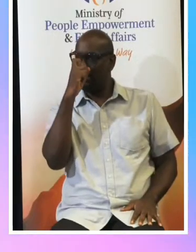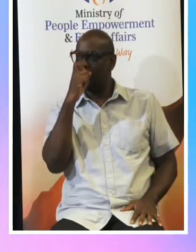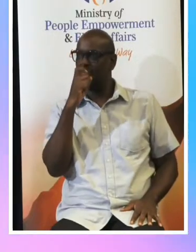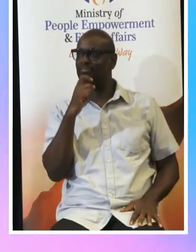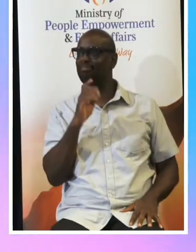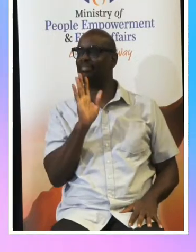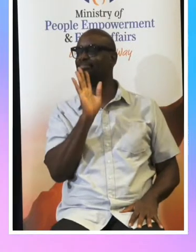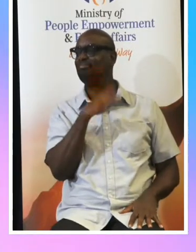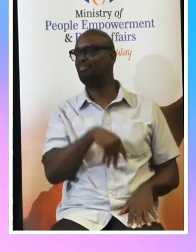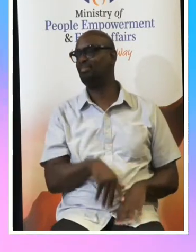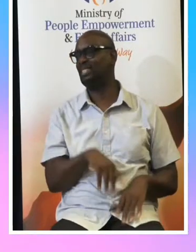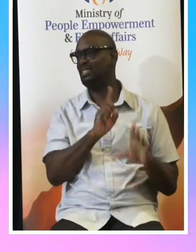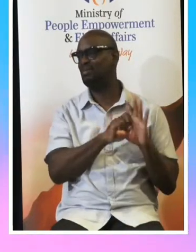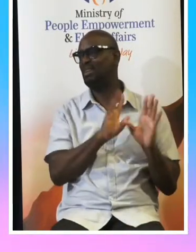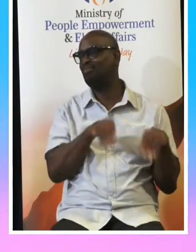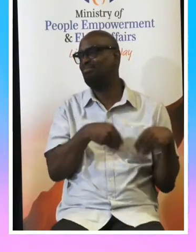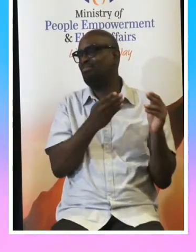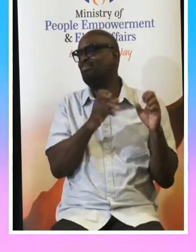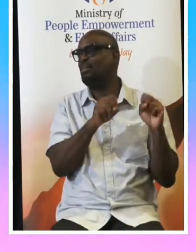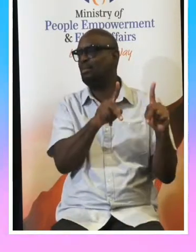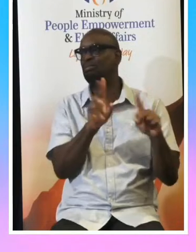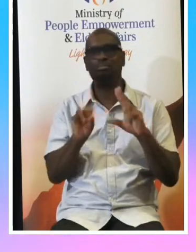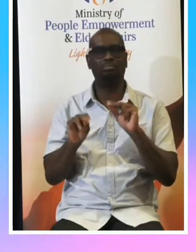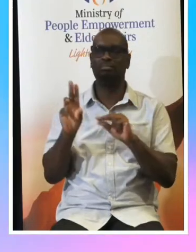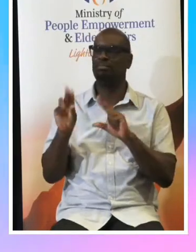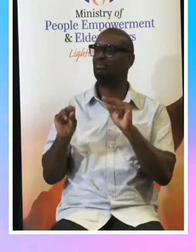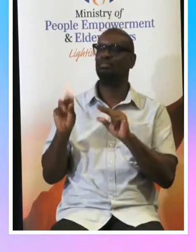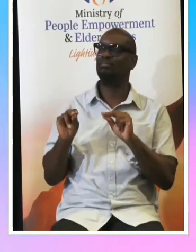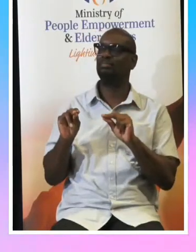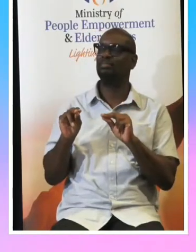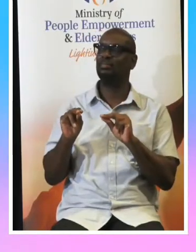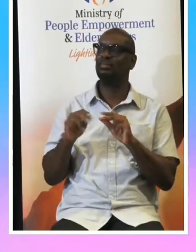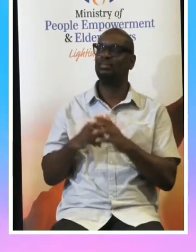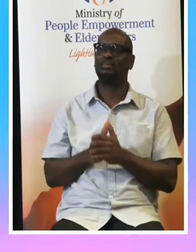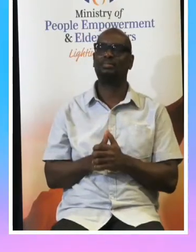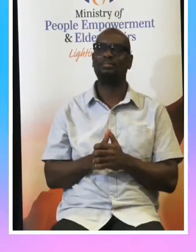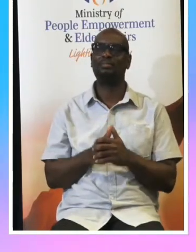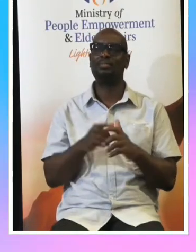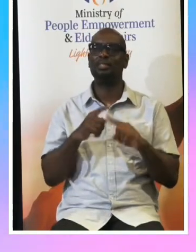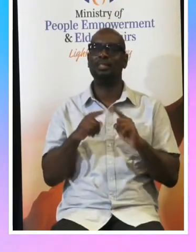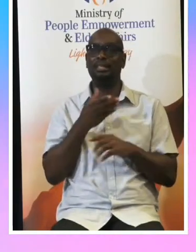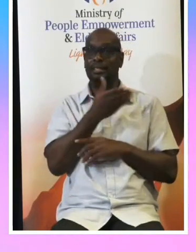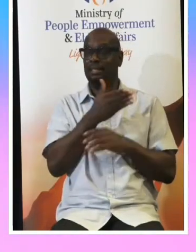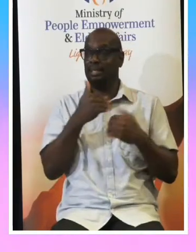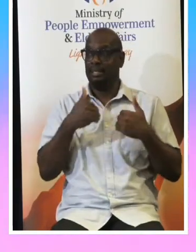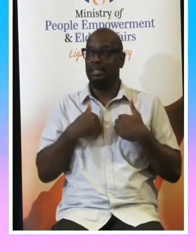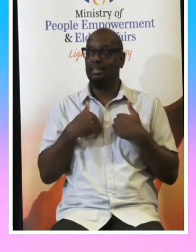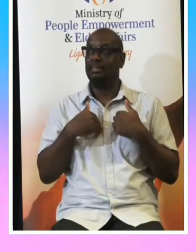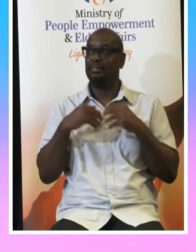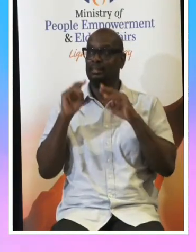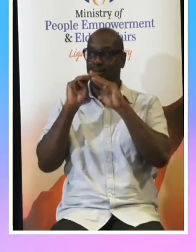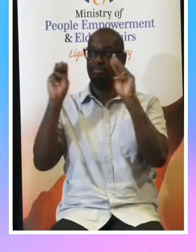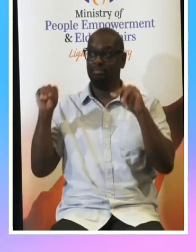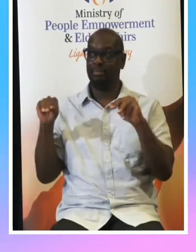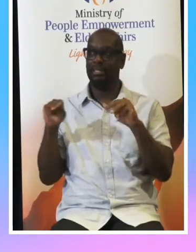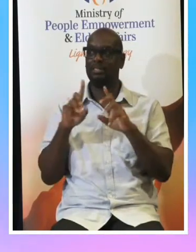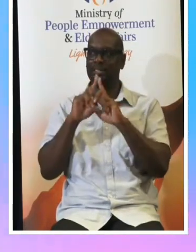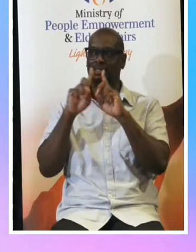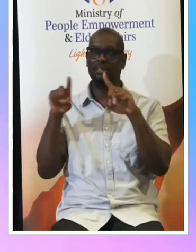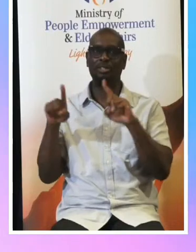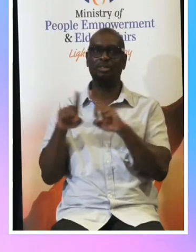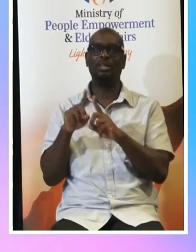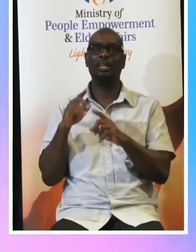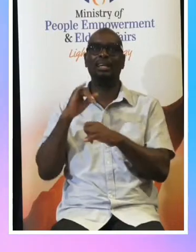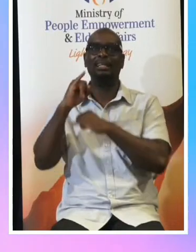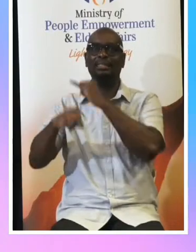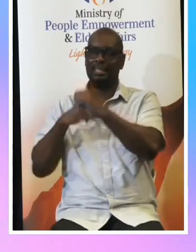had a disability, because Andreli has two master's degrees in